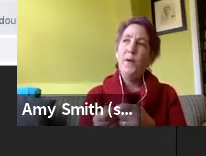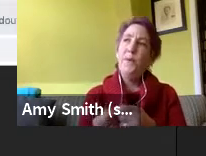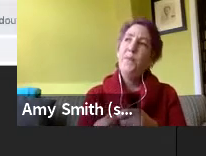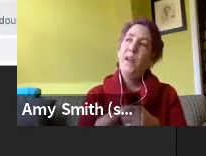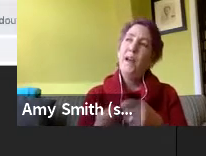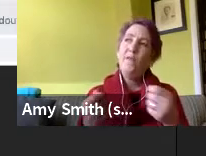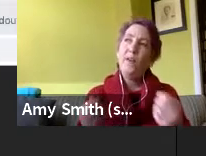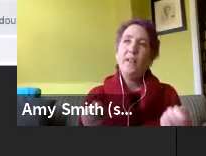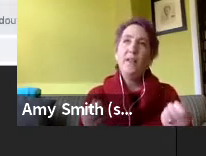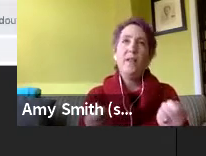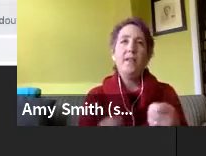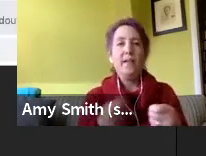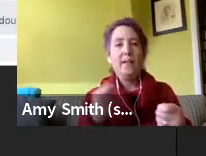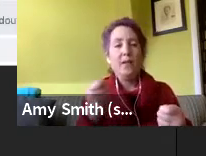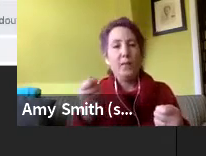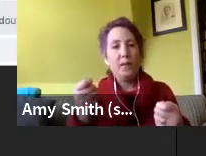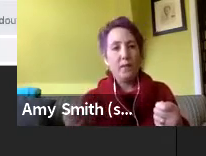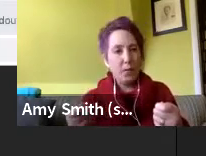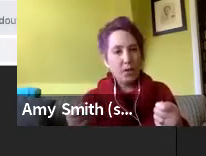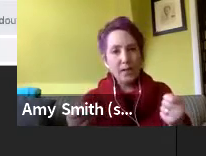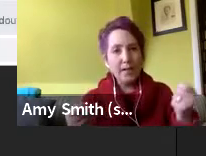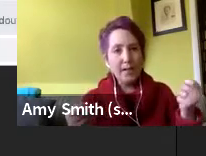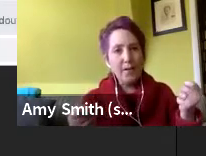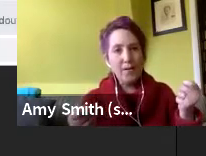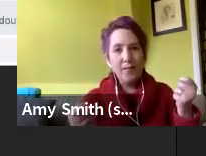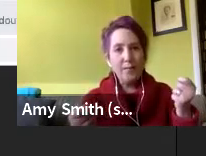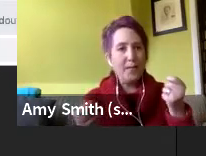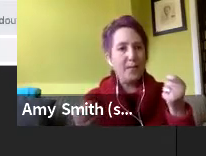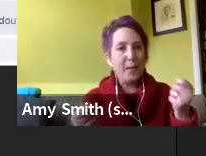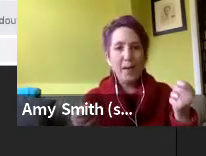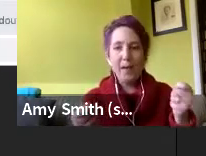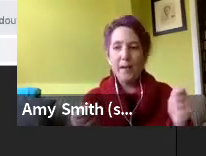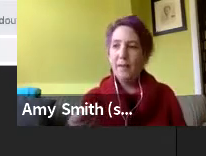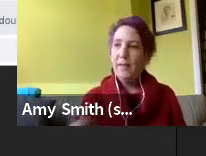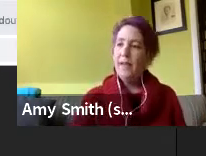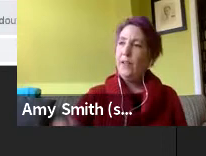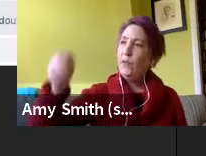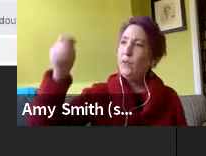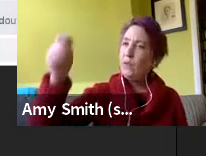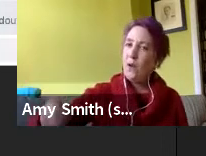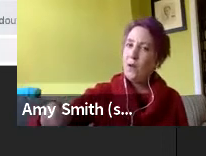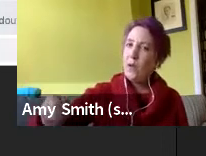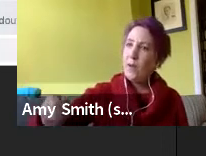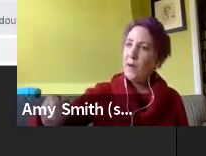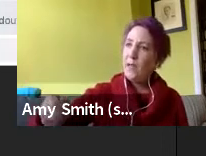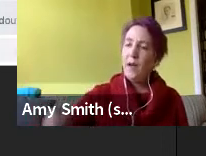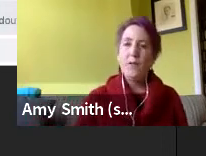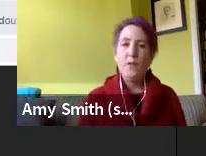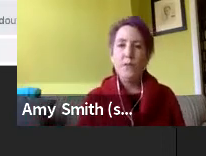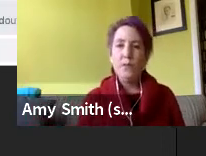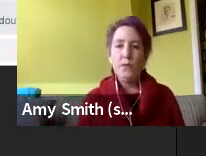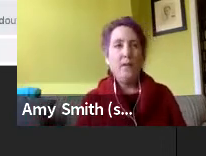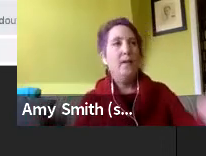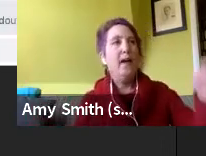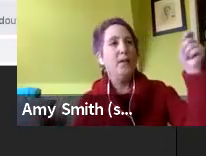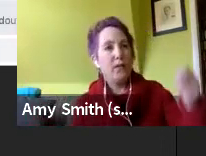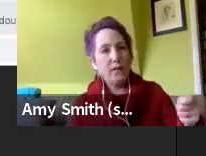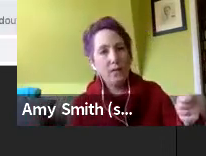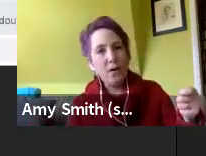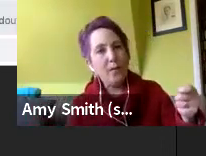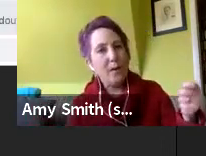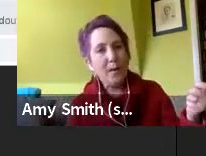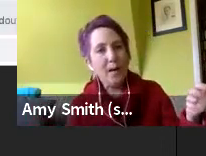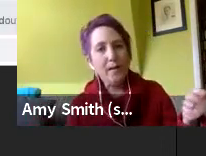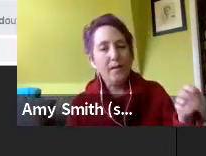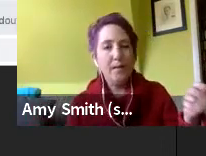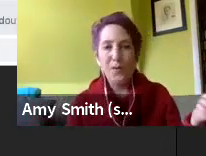remember. And I finally realized I can open a separate checking account, my same bank, and use this card when I'm buying costumes and use this